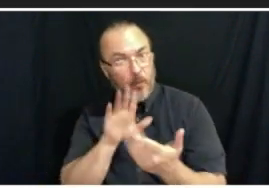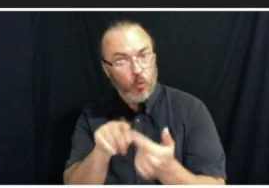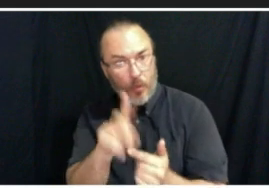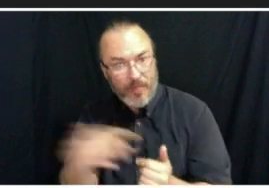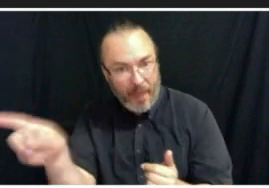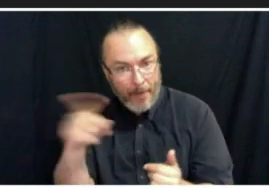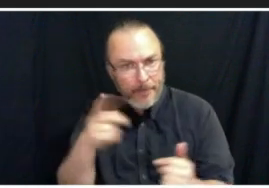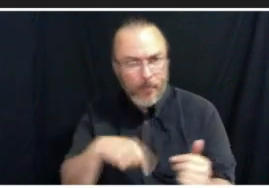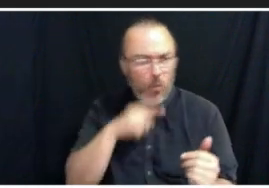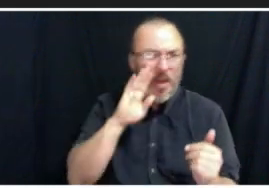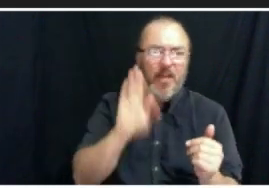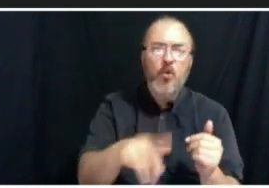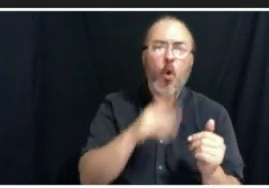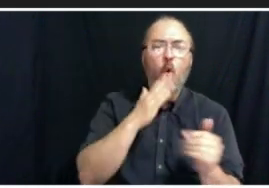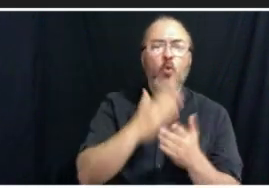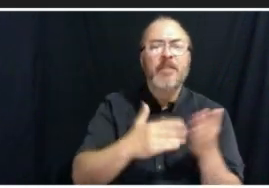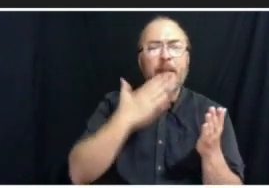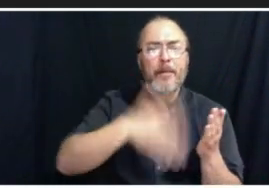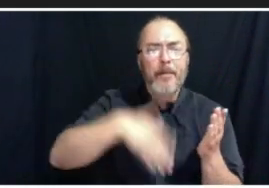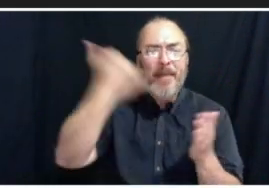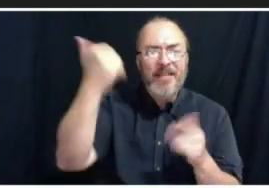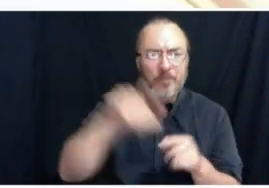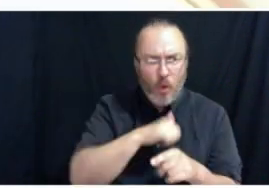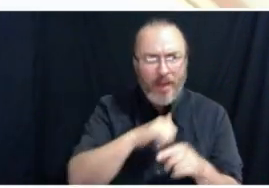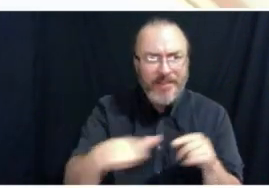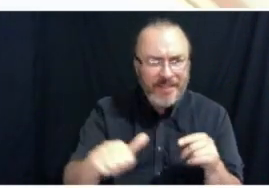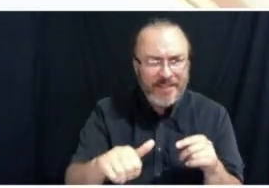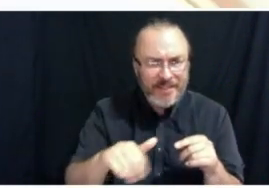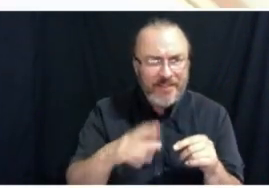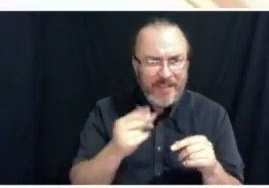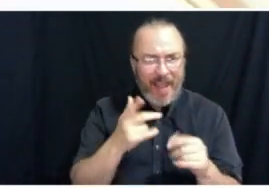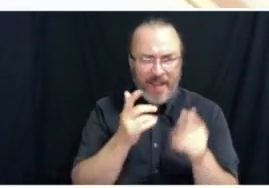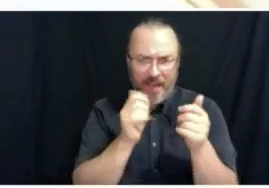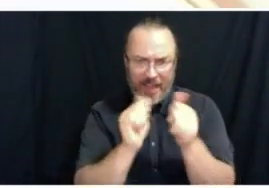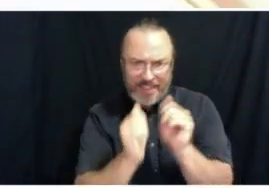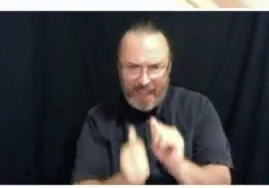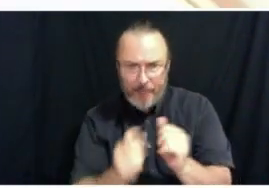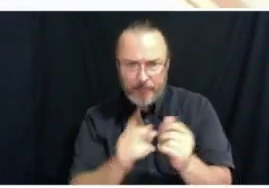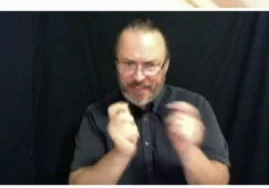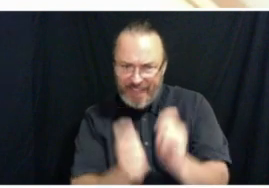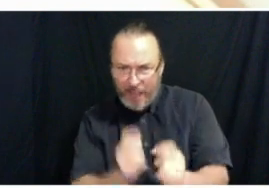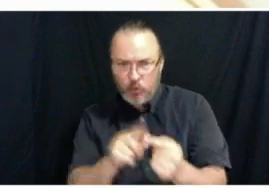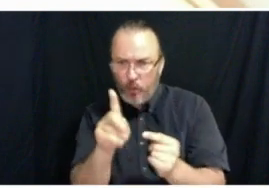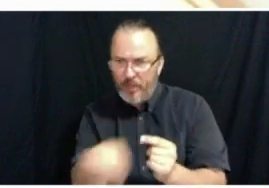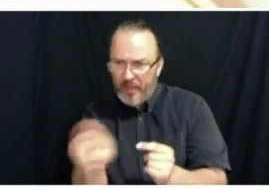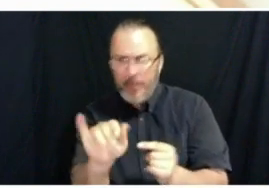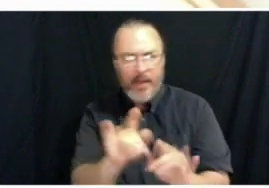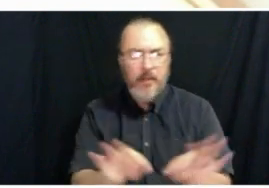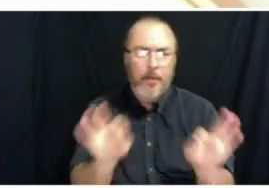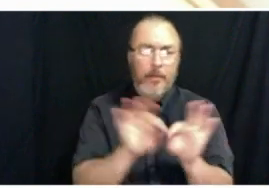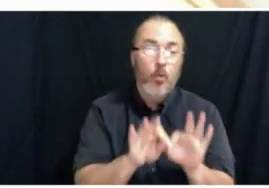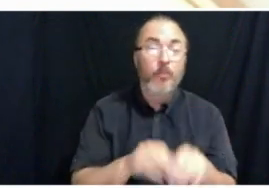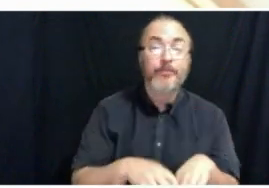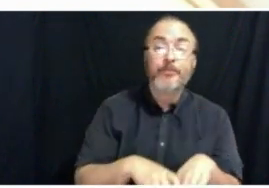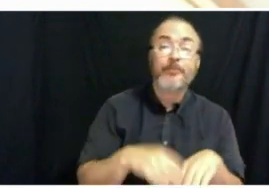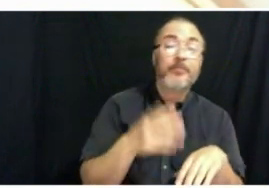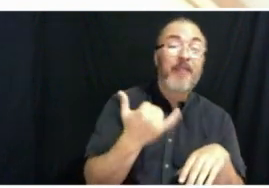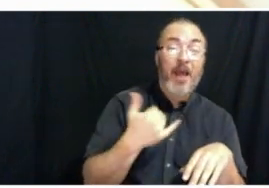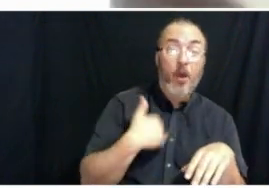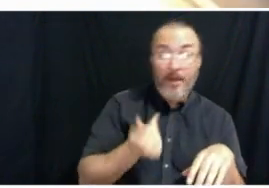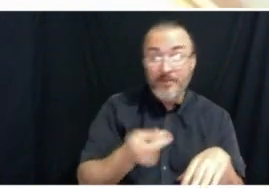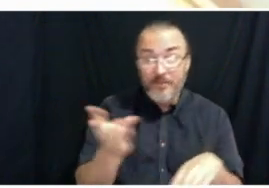but adapting those approaches for the context is essential. So now we have a few questions, a few minutes for